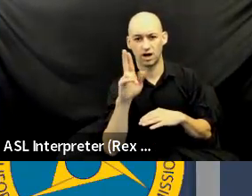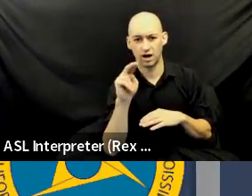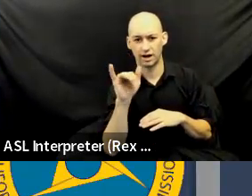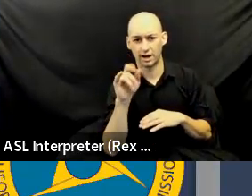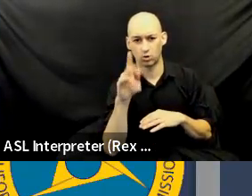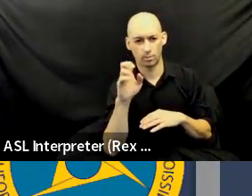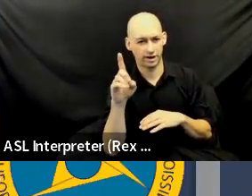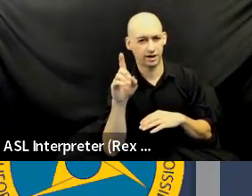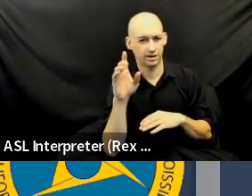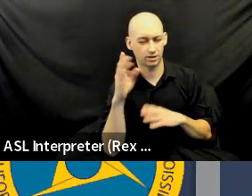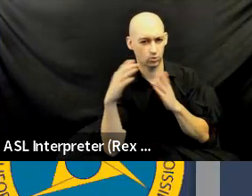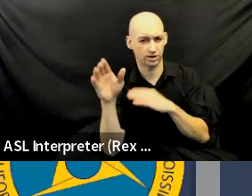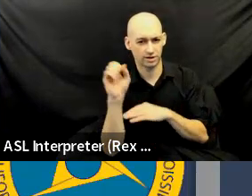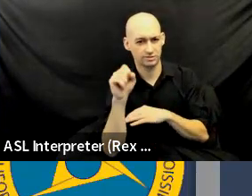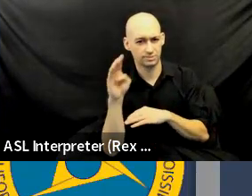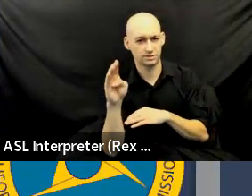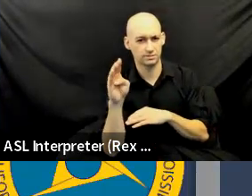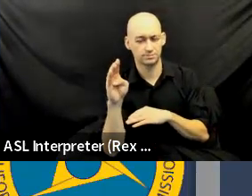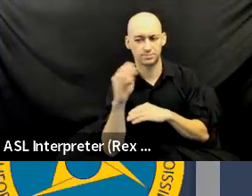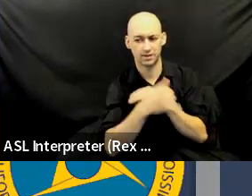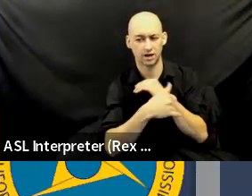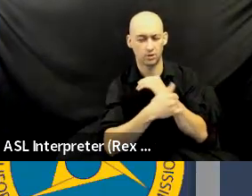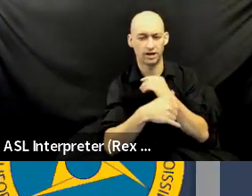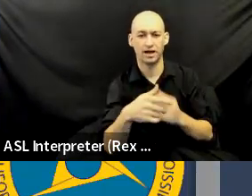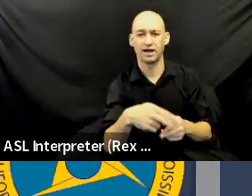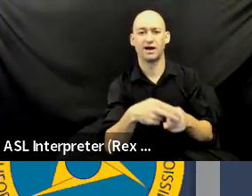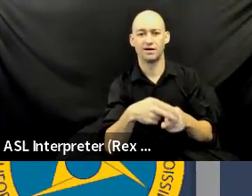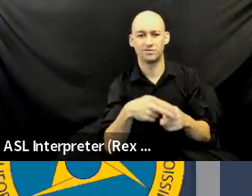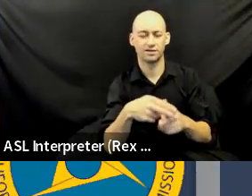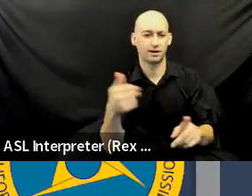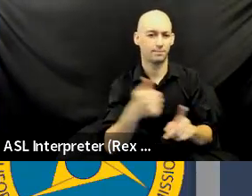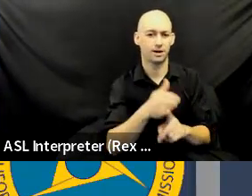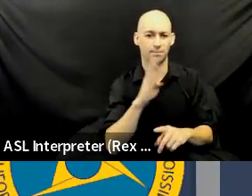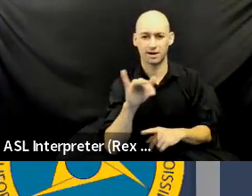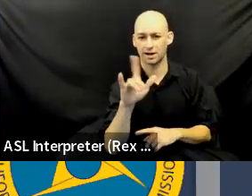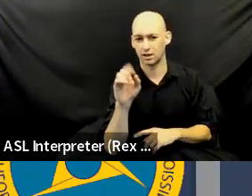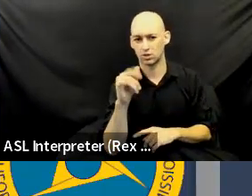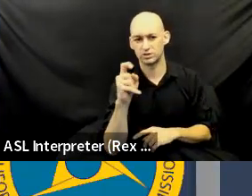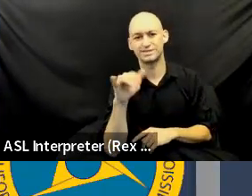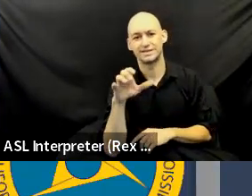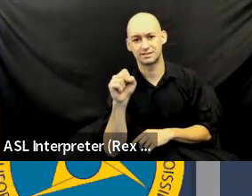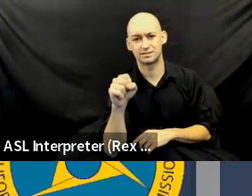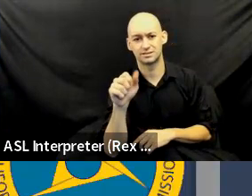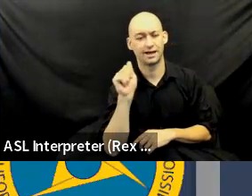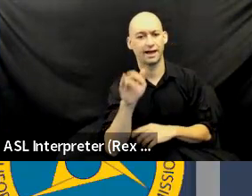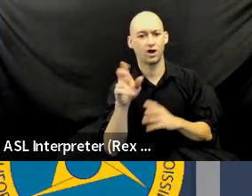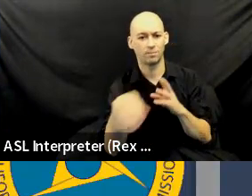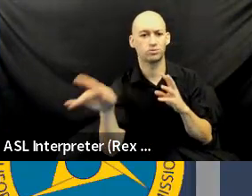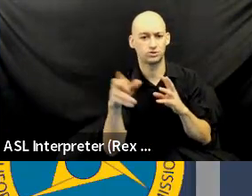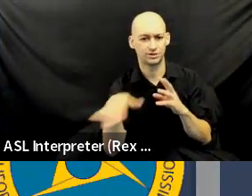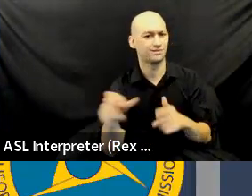in San Bernardino County, heavily impacted by the logistics industry and by air pollution and a lot of